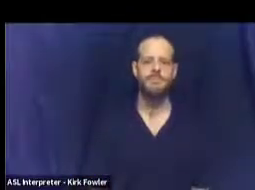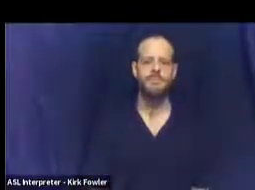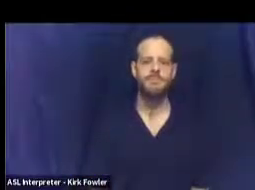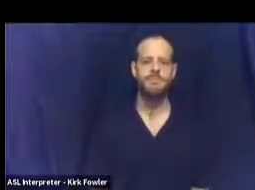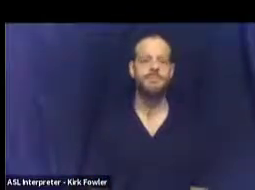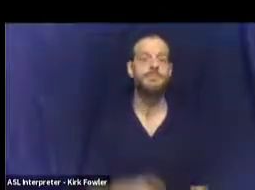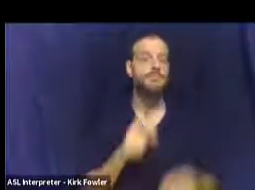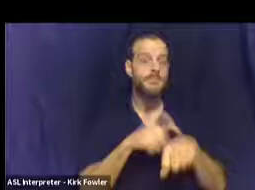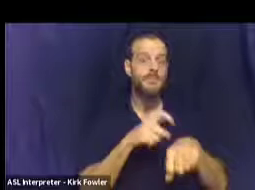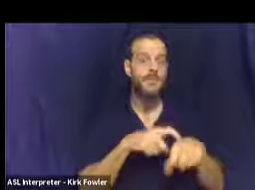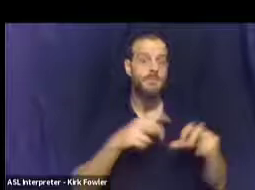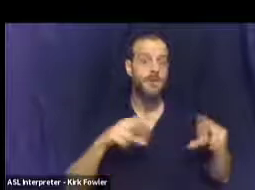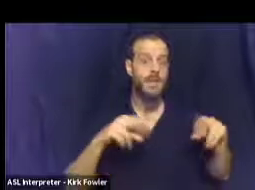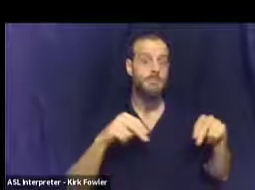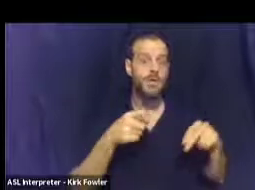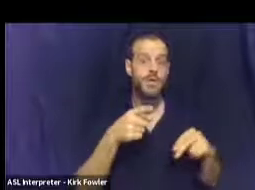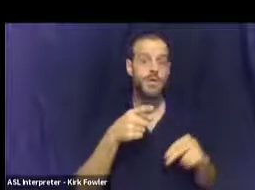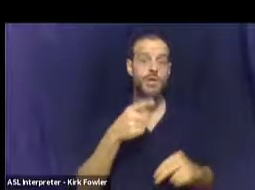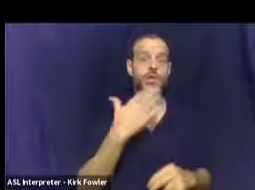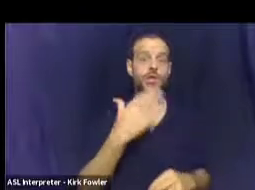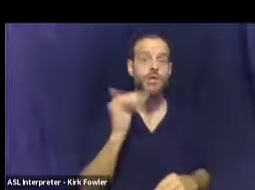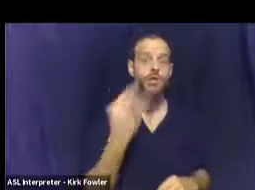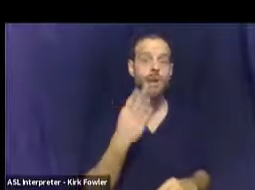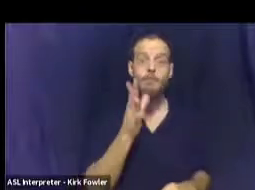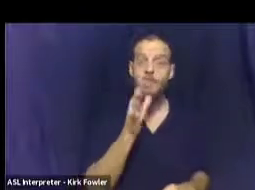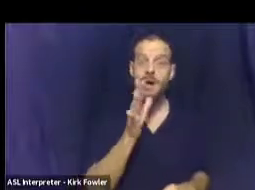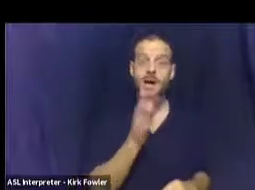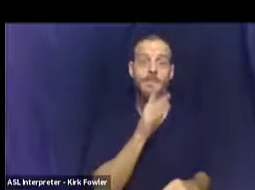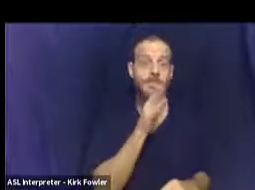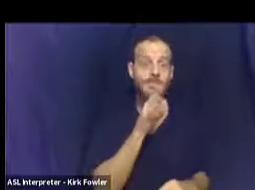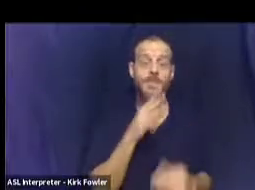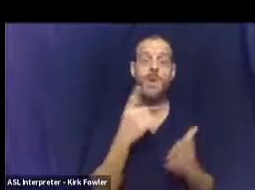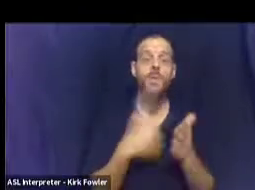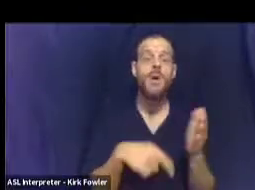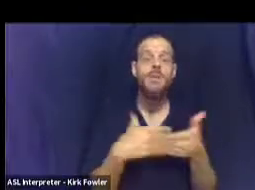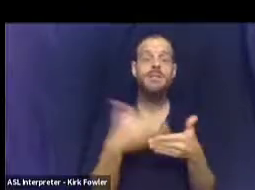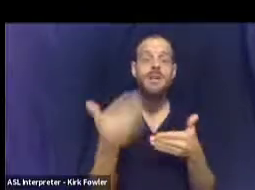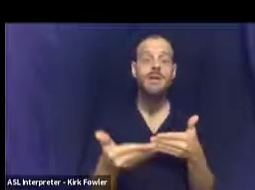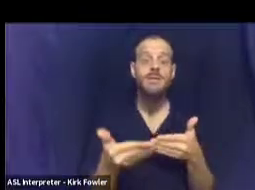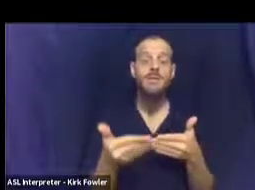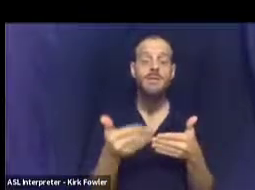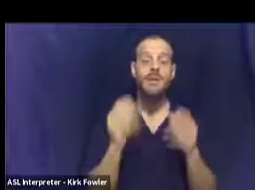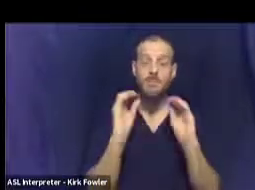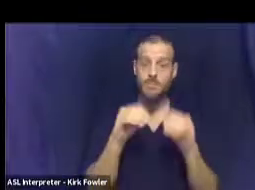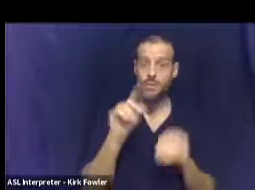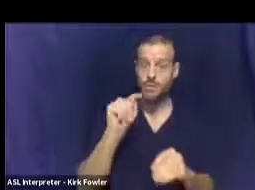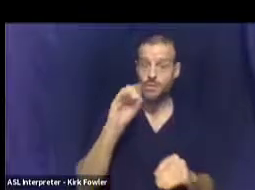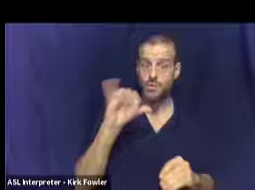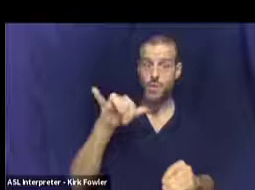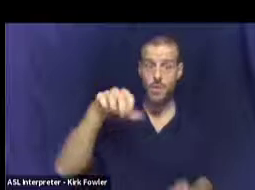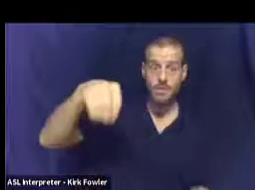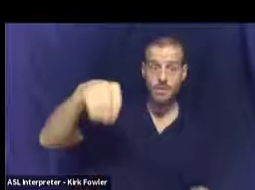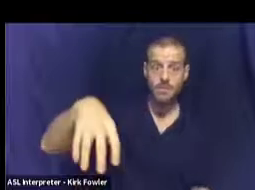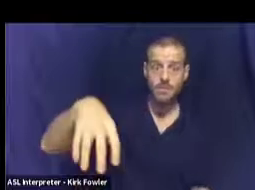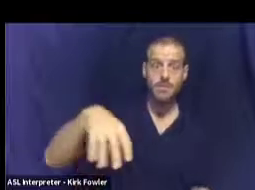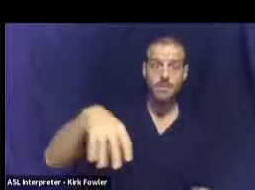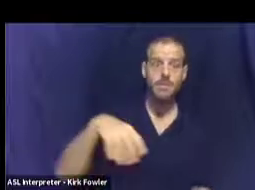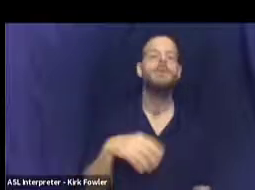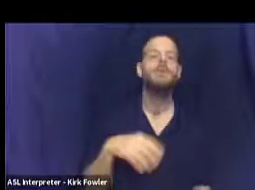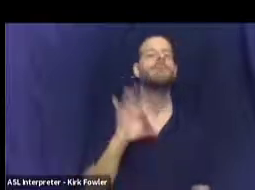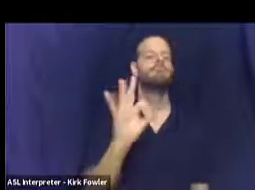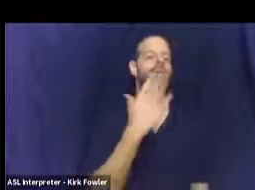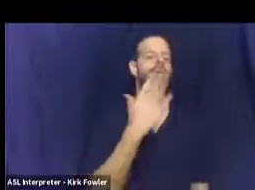Good job. What's next? Can you put your toy down? Thank you.